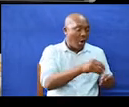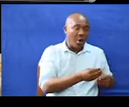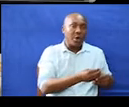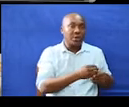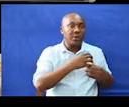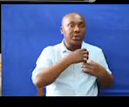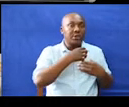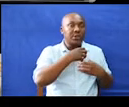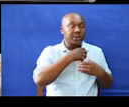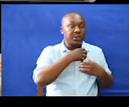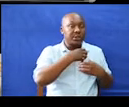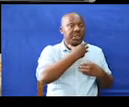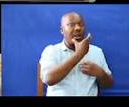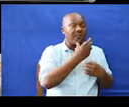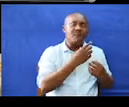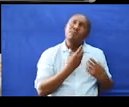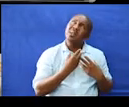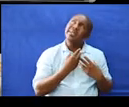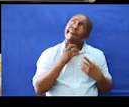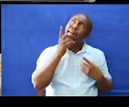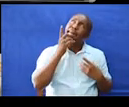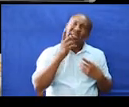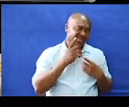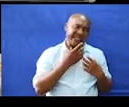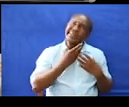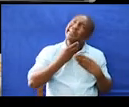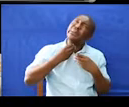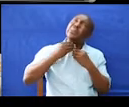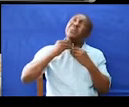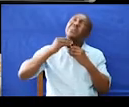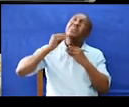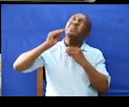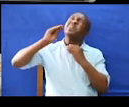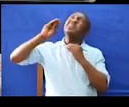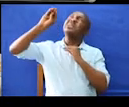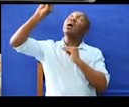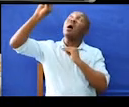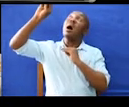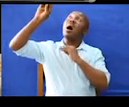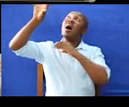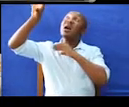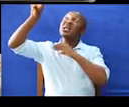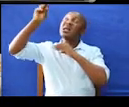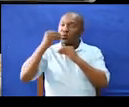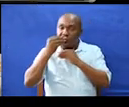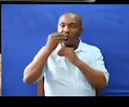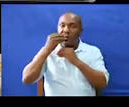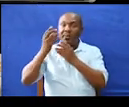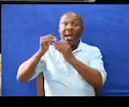to stretch their necks, and the stretching of those necks aimed to reach the higher